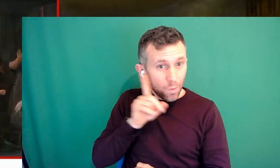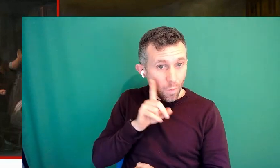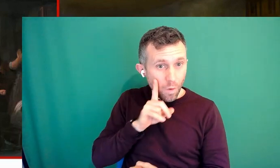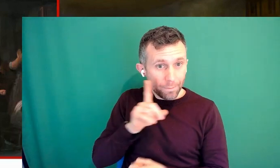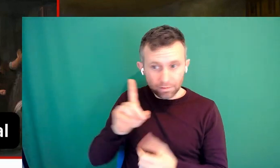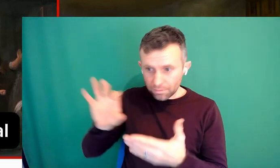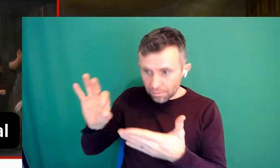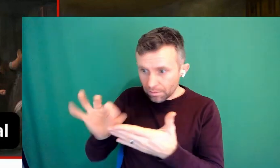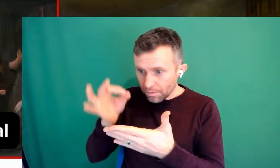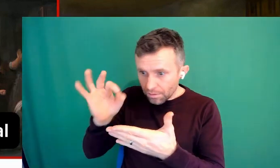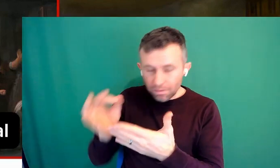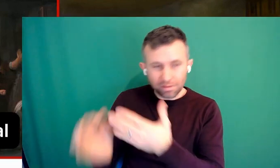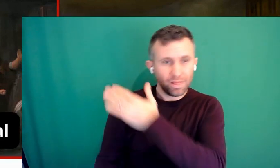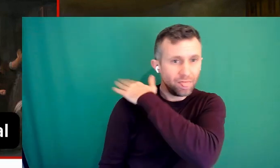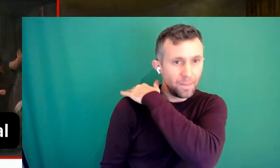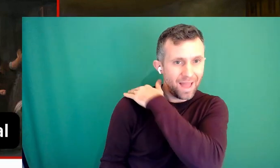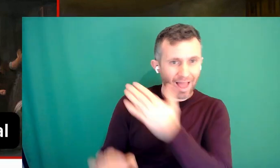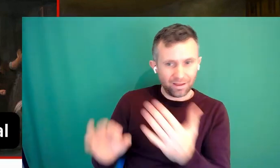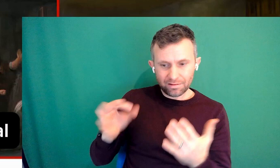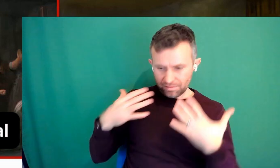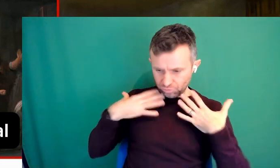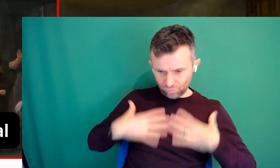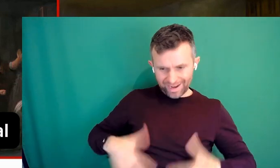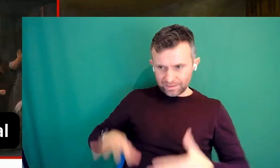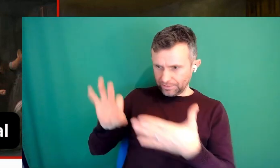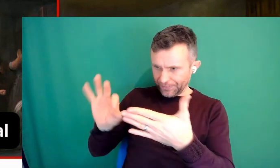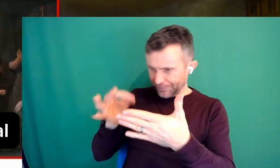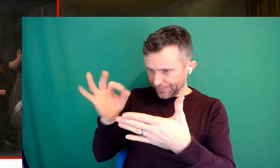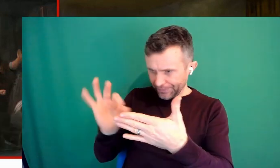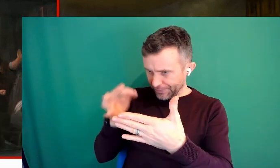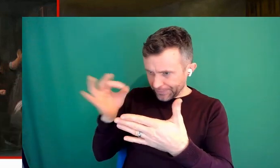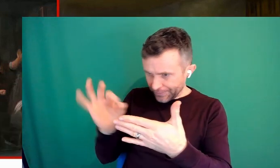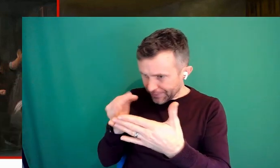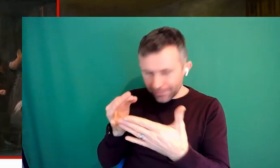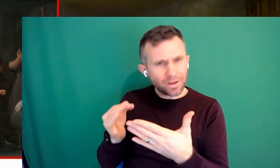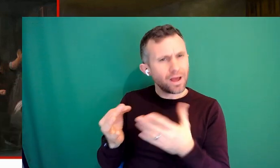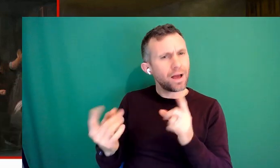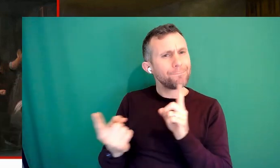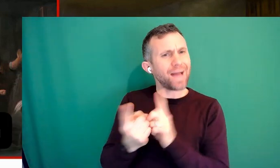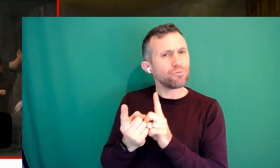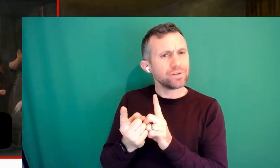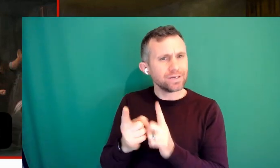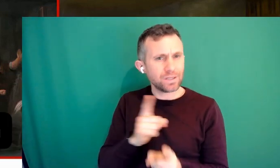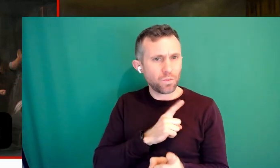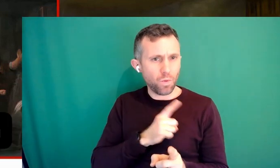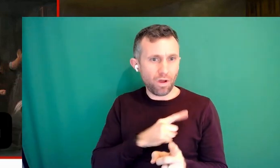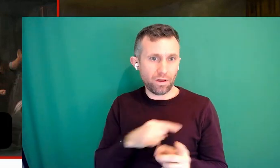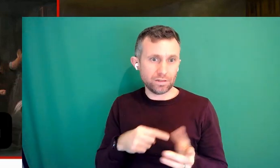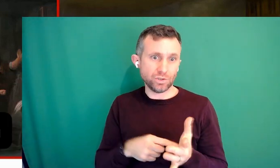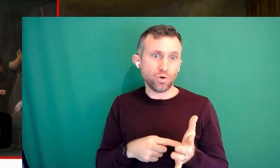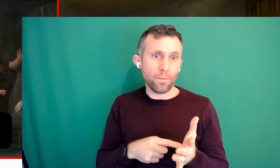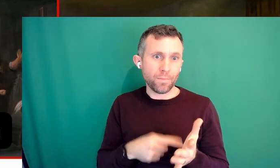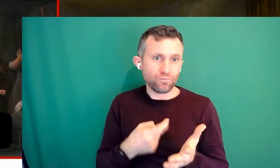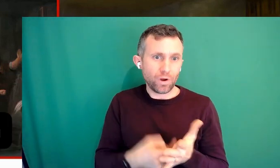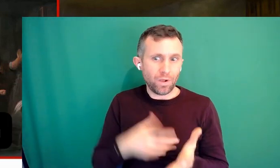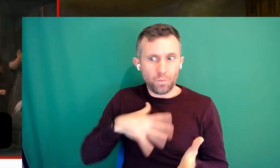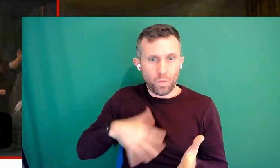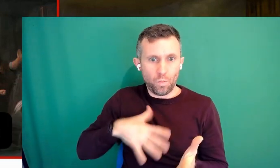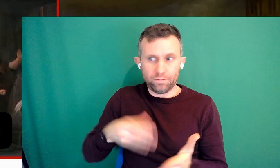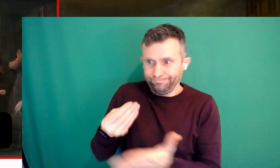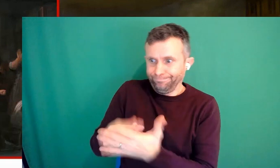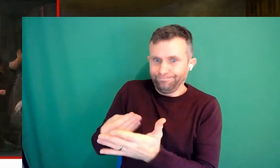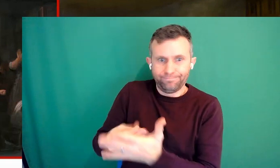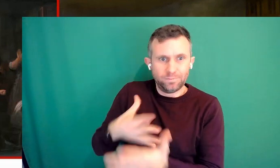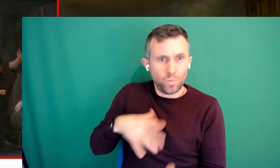Tom as he's being chained up in Bethlehem Royal Hospital, the asylum where we get the word bedlam